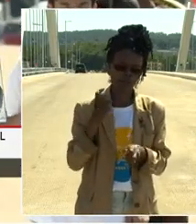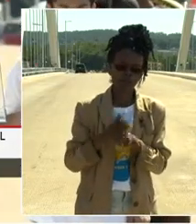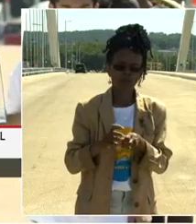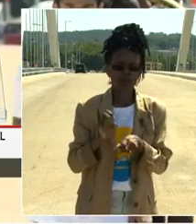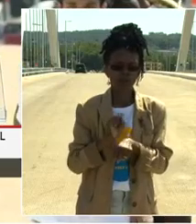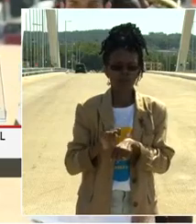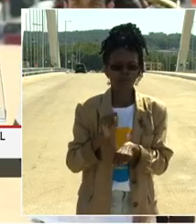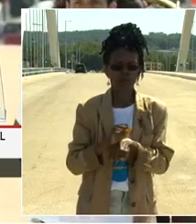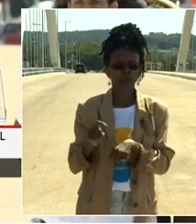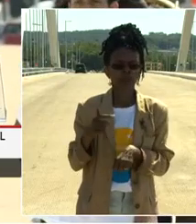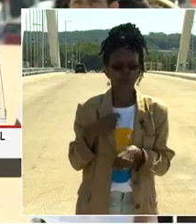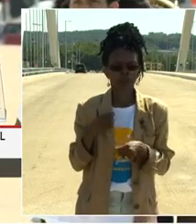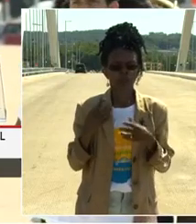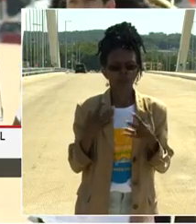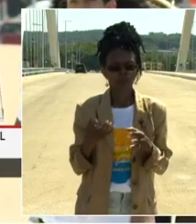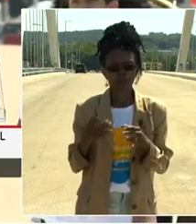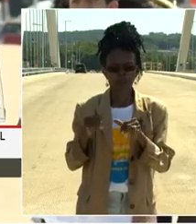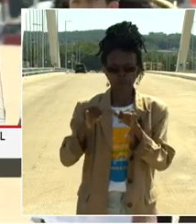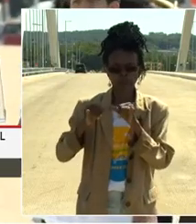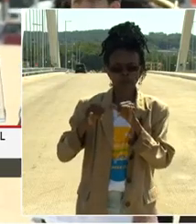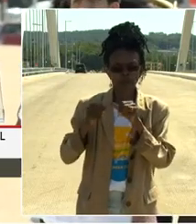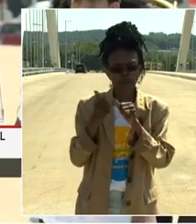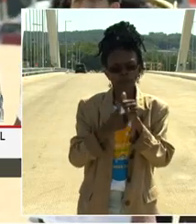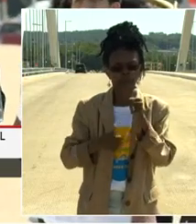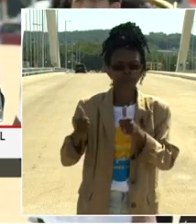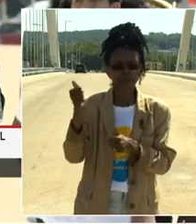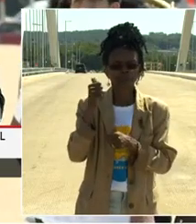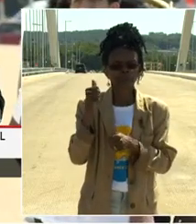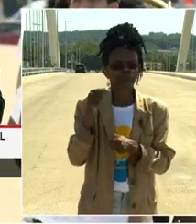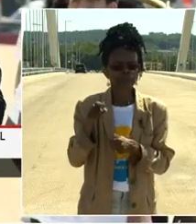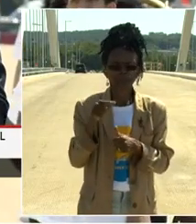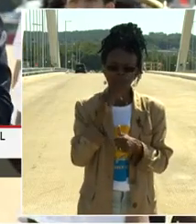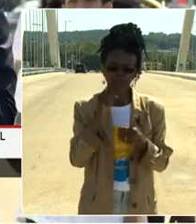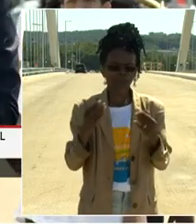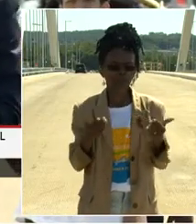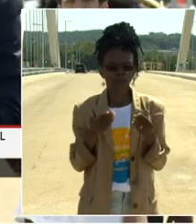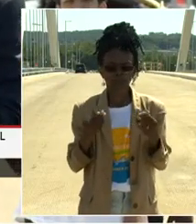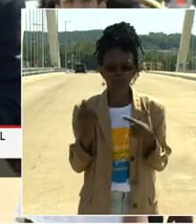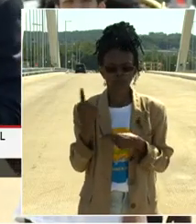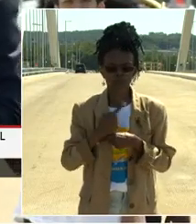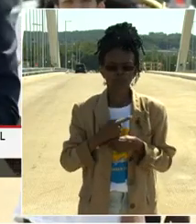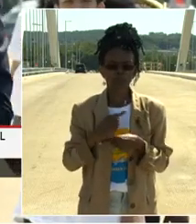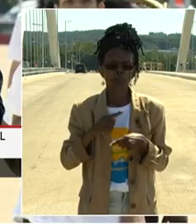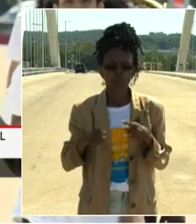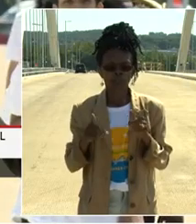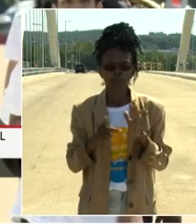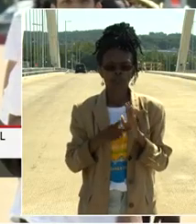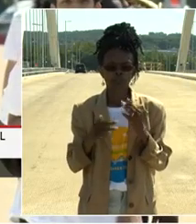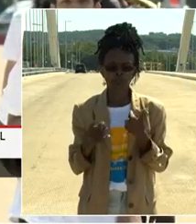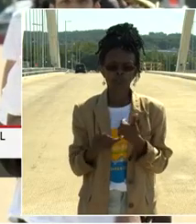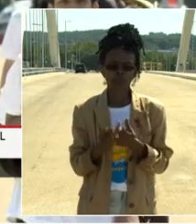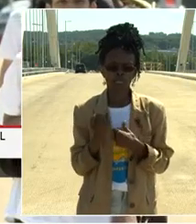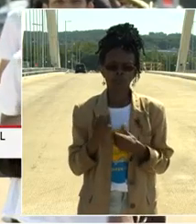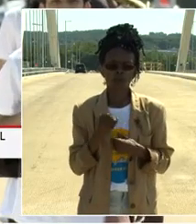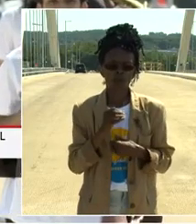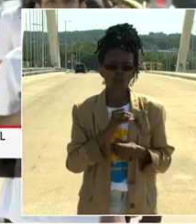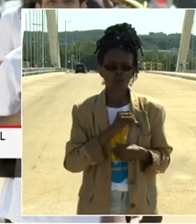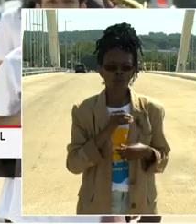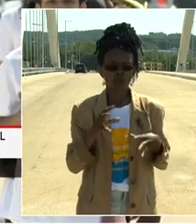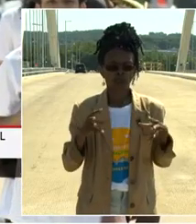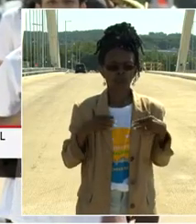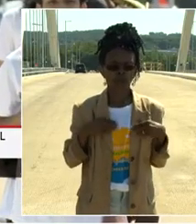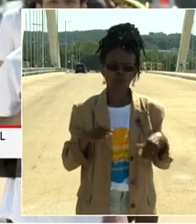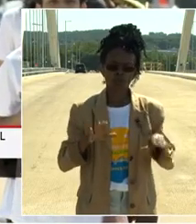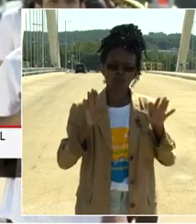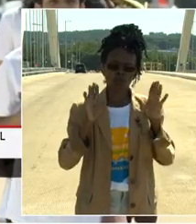Our chief engineer, who's not here today, Dawit Mulnya, and our chief project delivery officer, Ellen Jones. They've done a fantastic job, so I